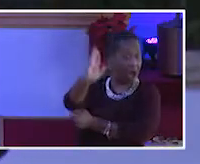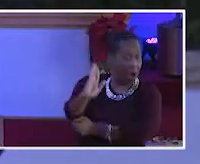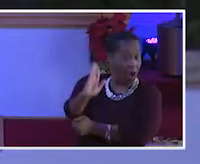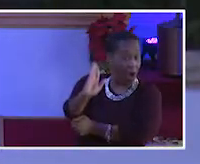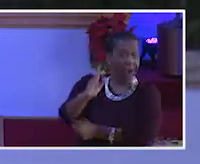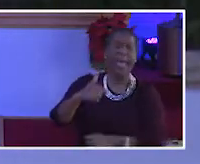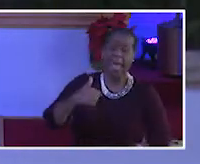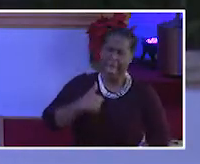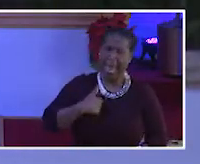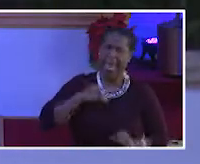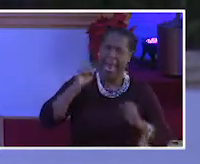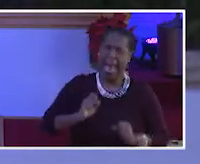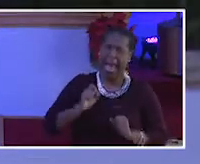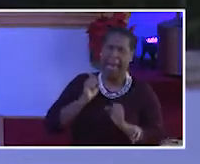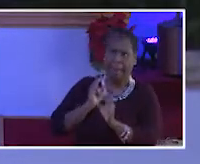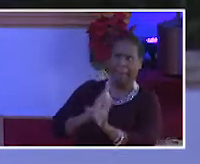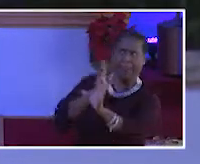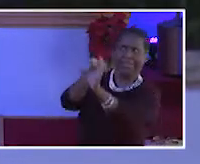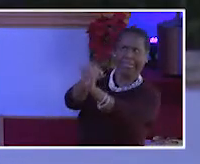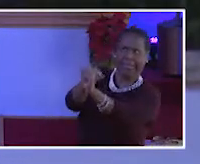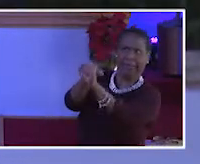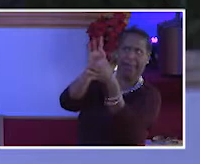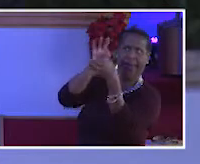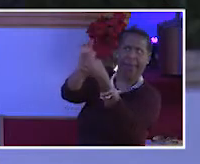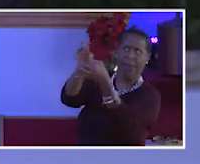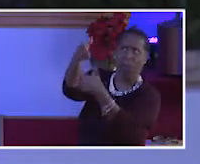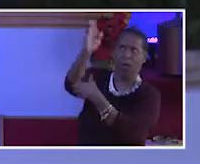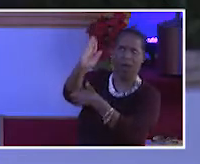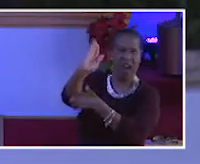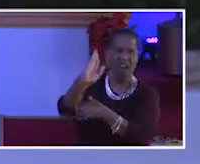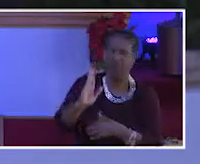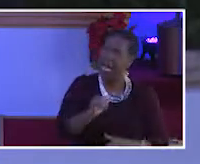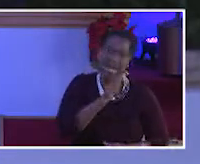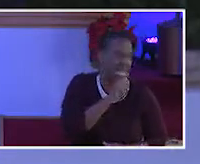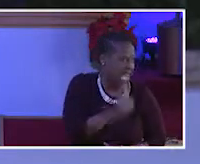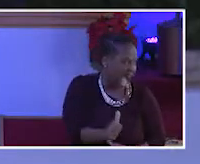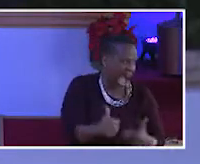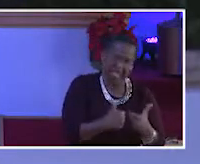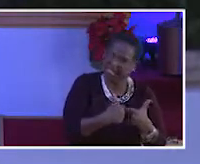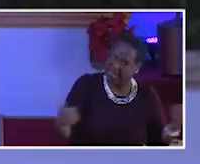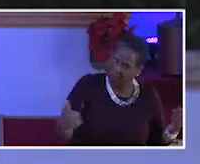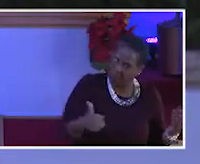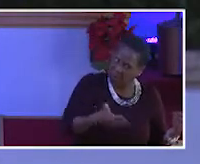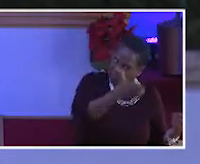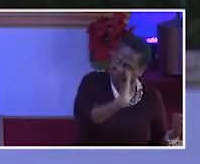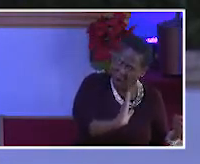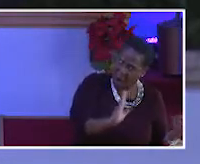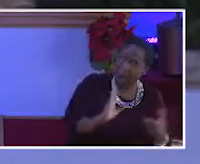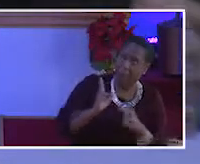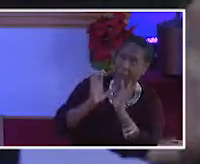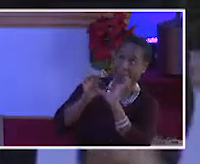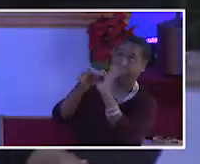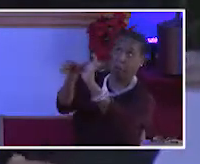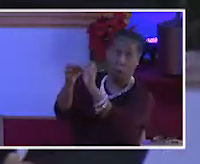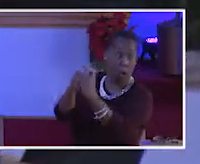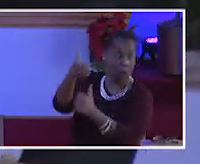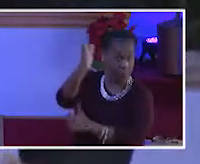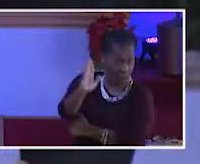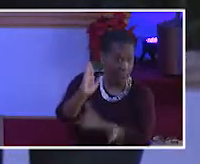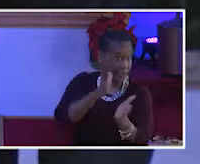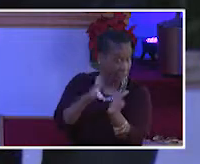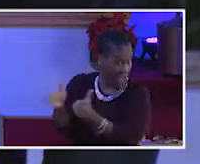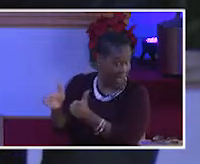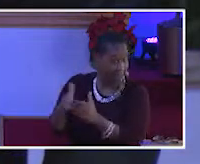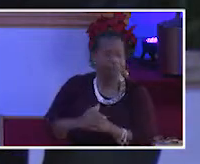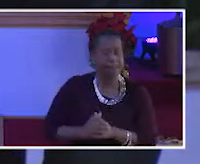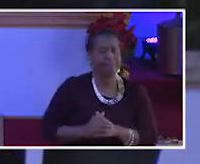better participate rather than separate from God's plan. Here, God is